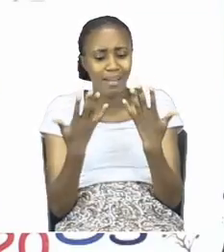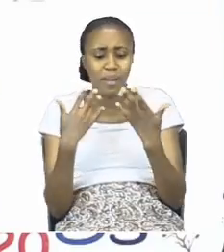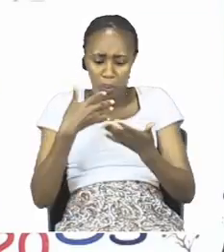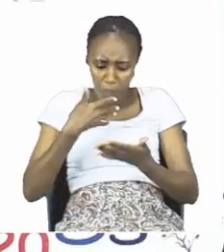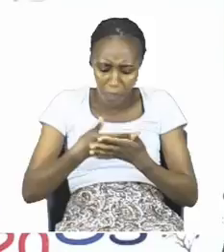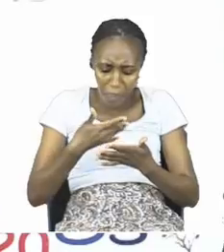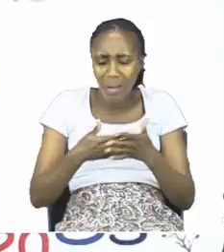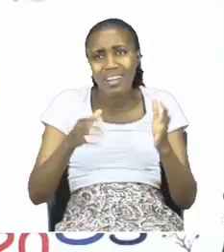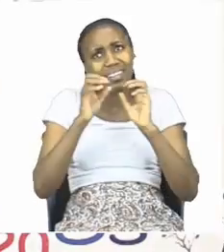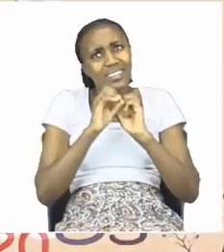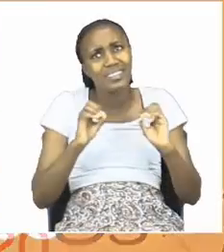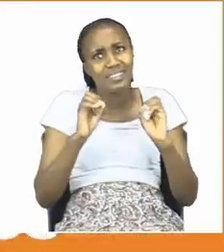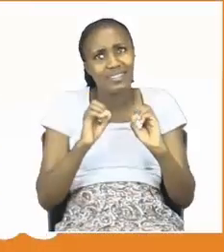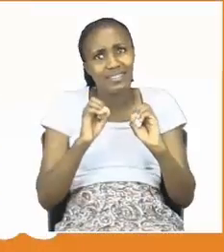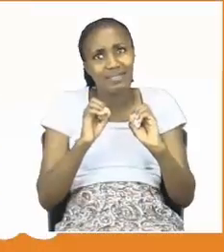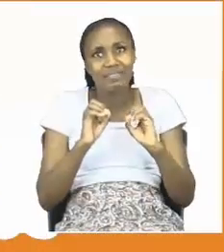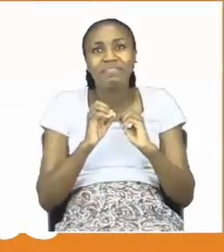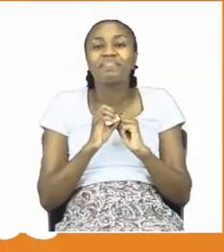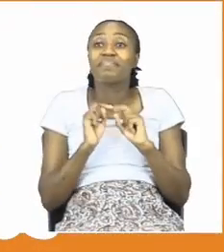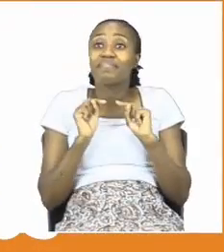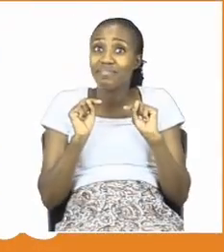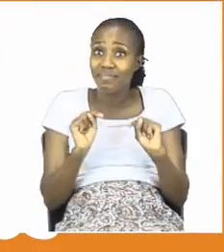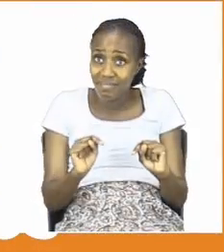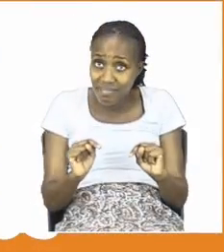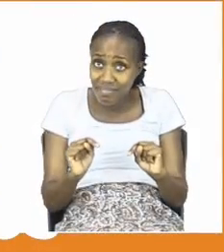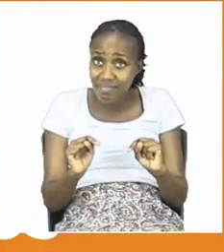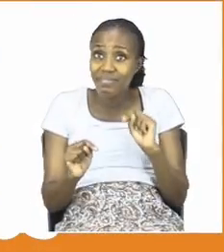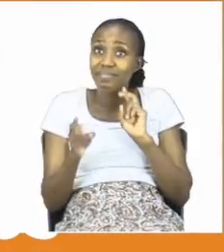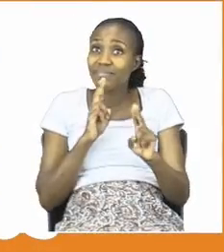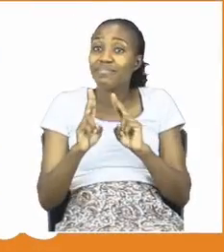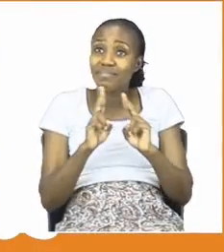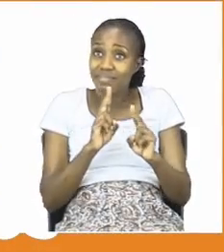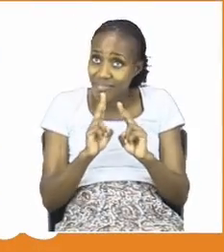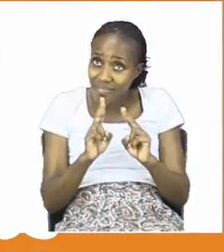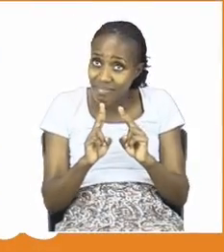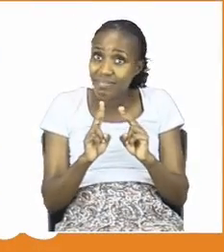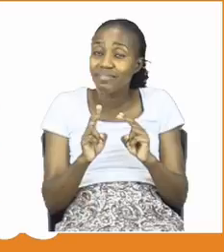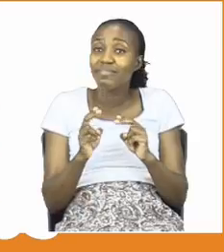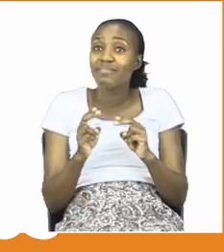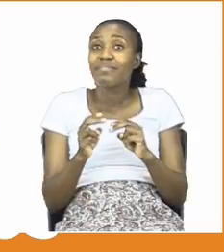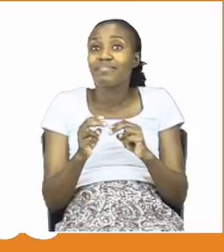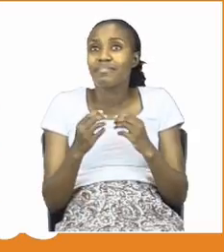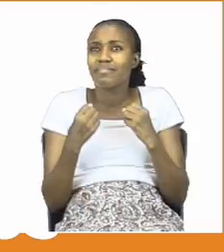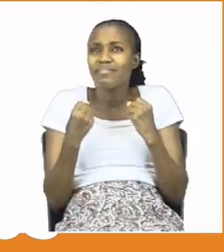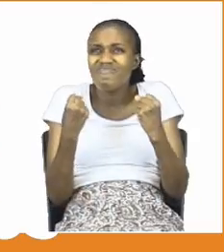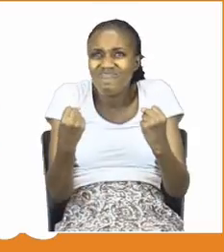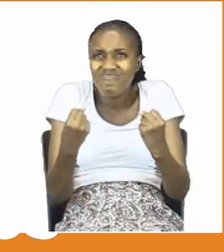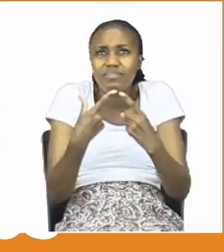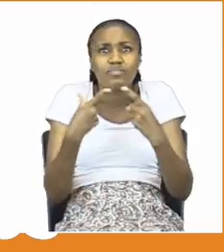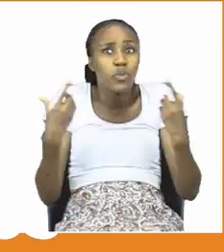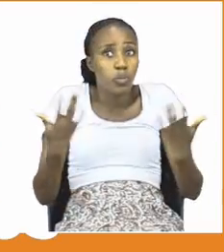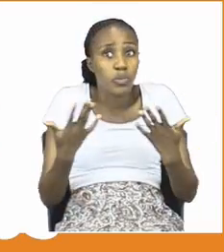your hands are dry before you touch anything else. For today's lesson, we will be doing sources of